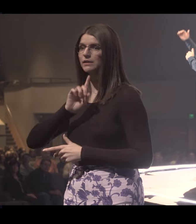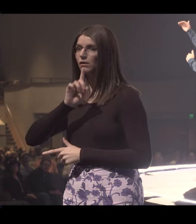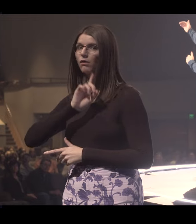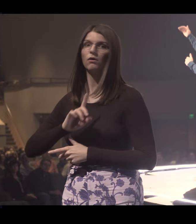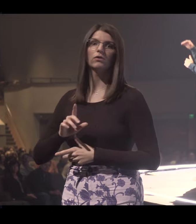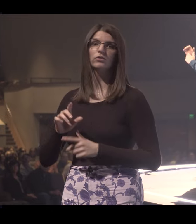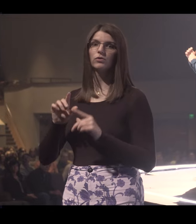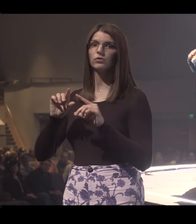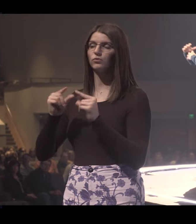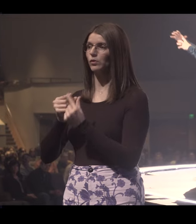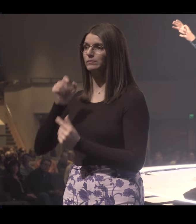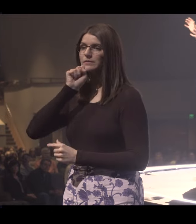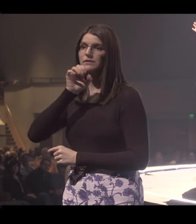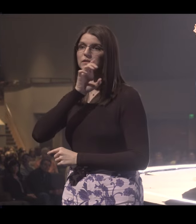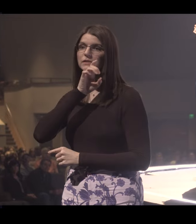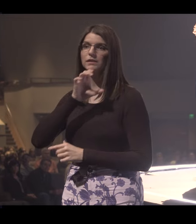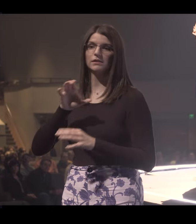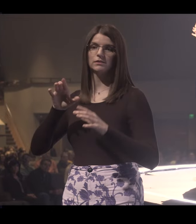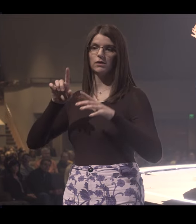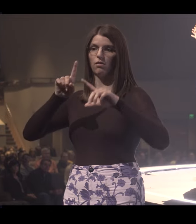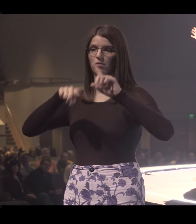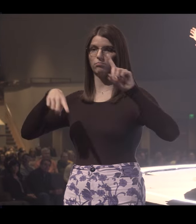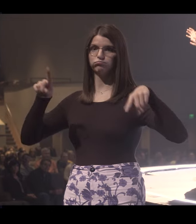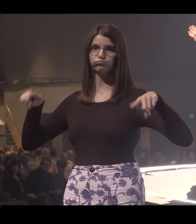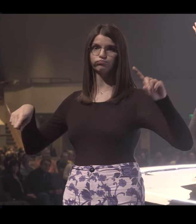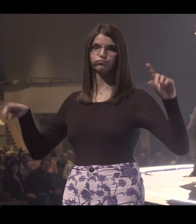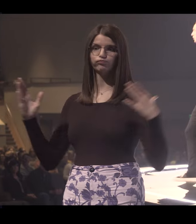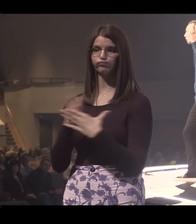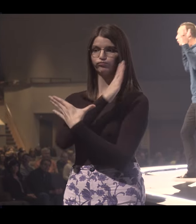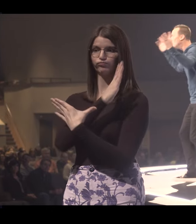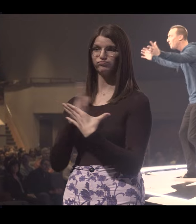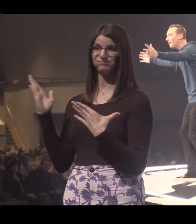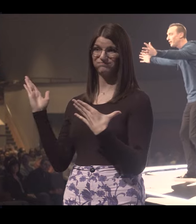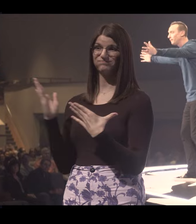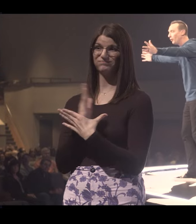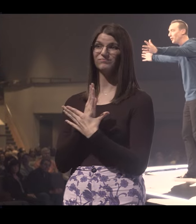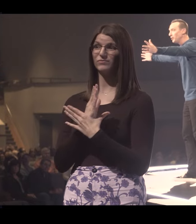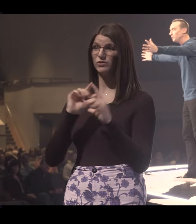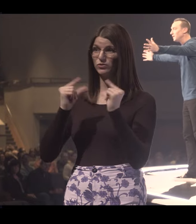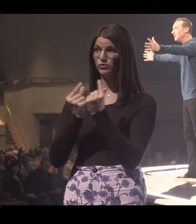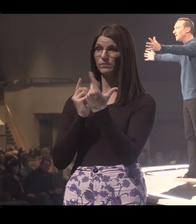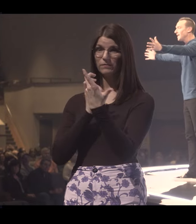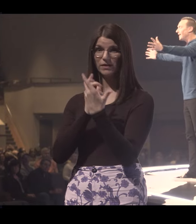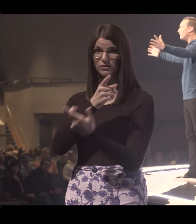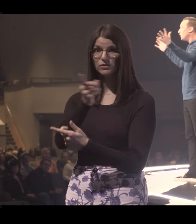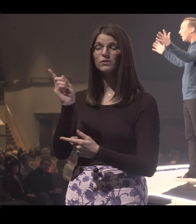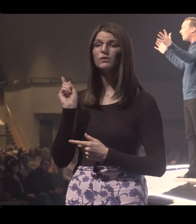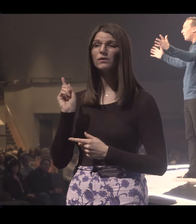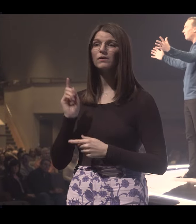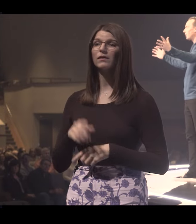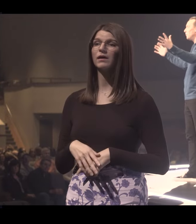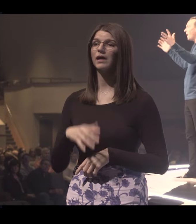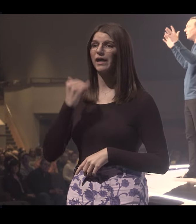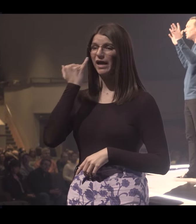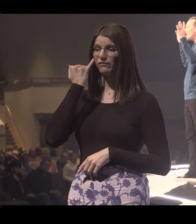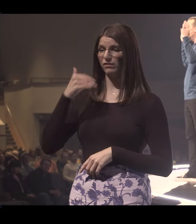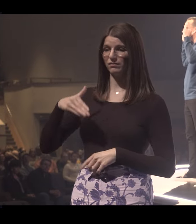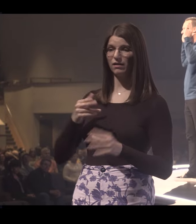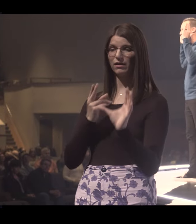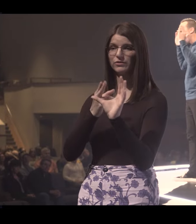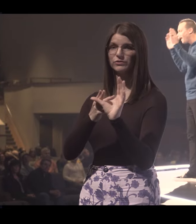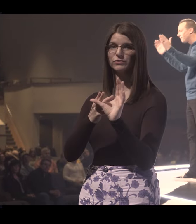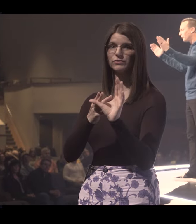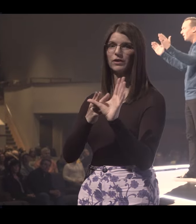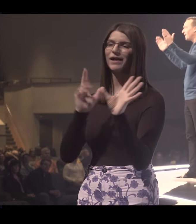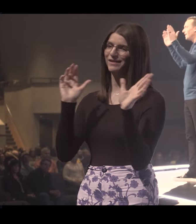singles. There's groups of seniors. And everything in between. I'm just telling you, there's a group out there for you. And if you're not a part of a